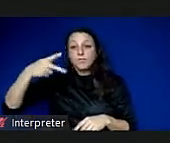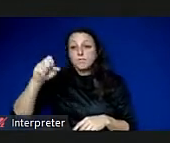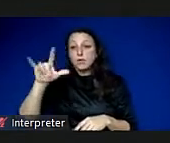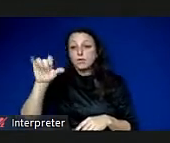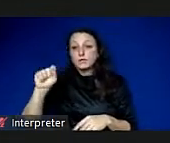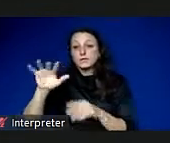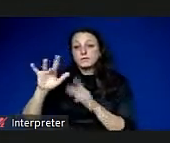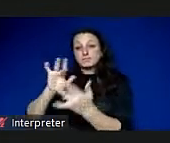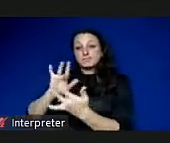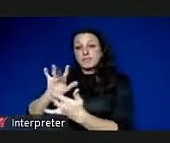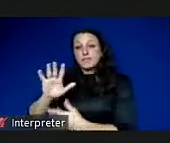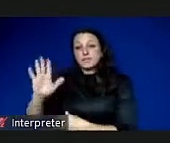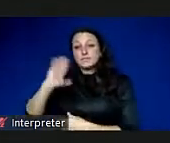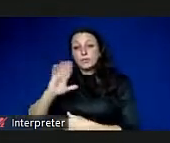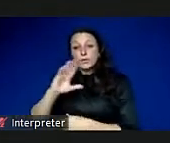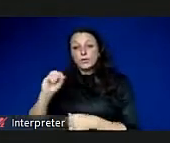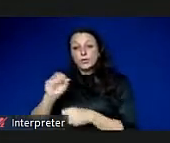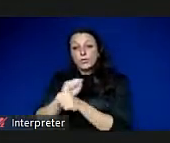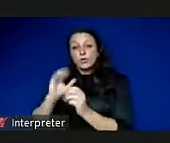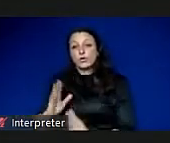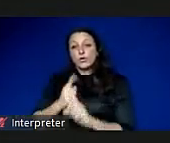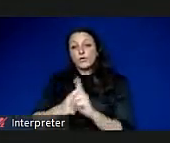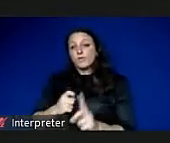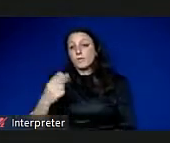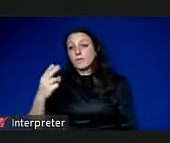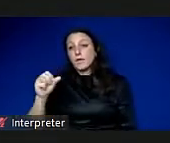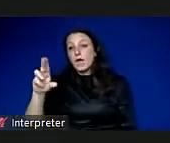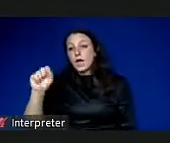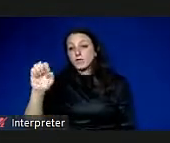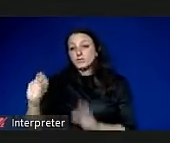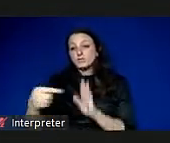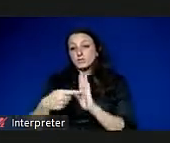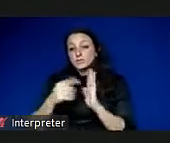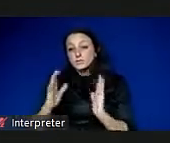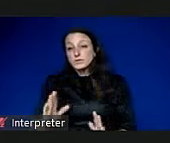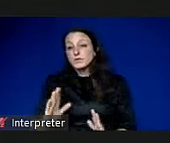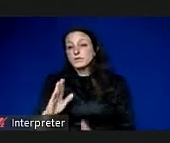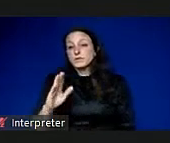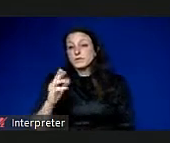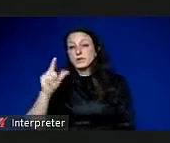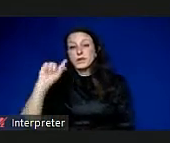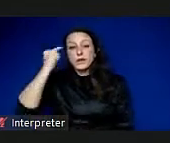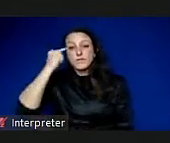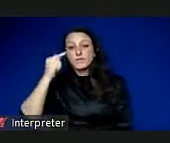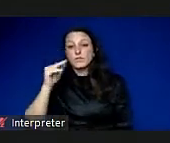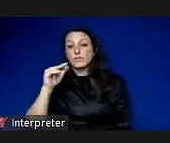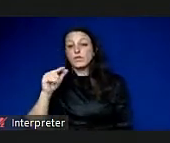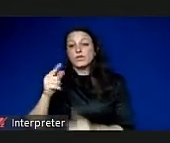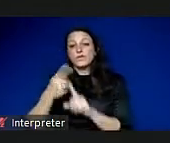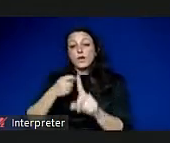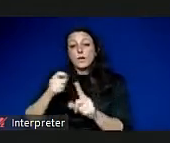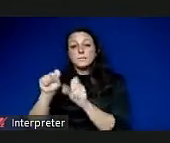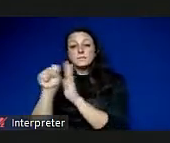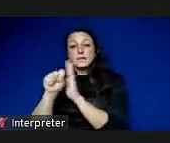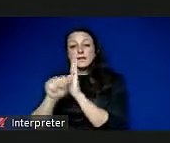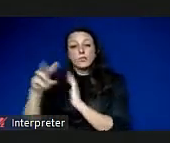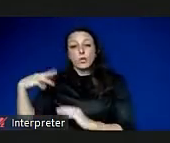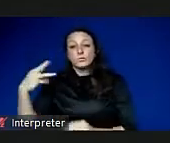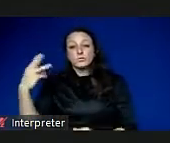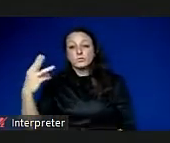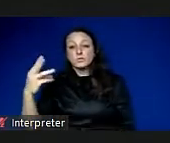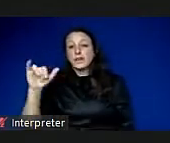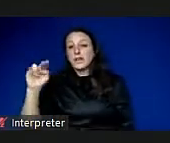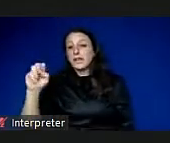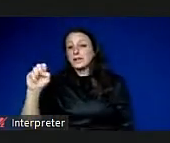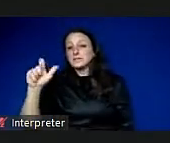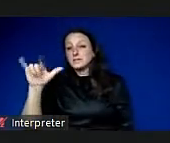former colleague from the House, Governor Inslee from the state of Washington, early on to